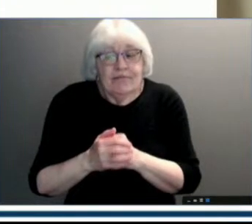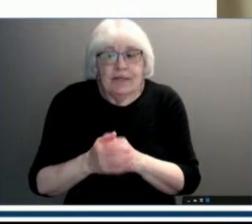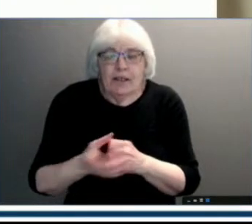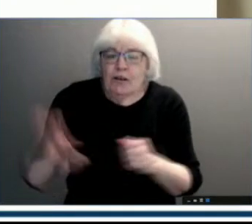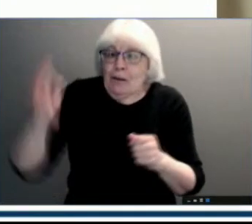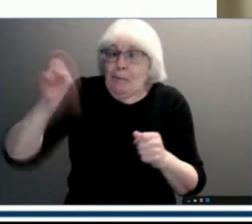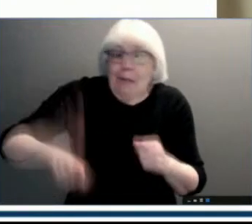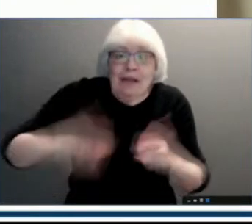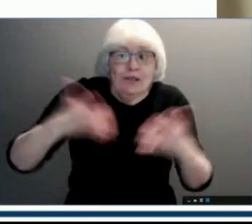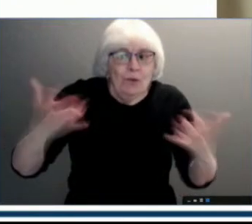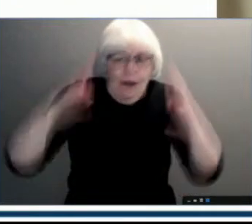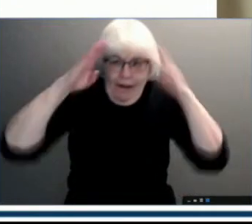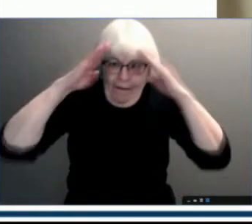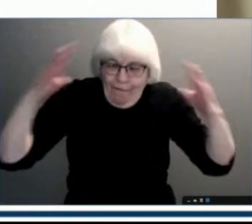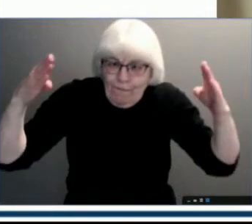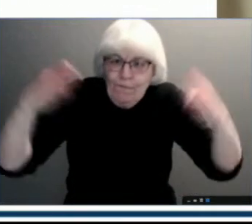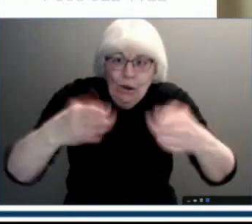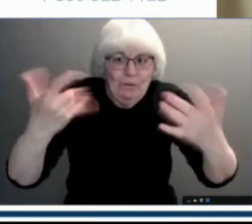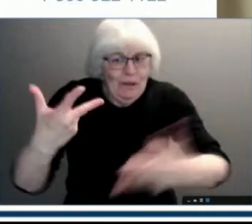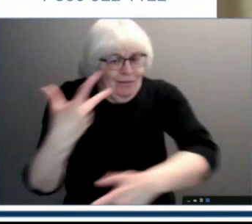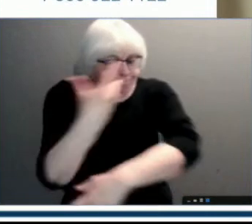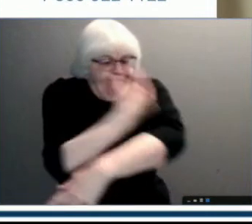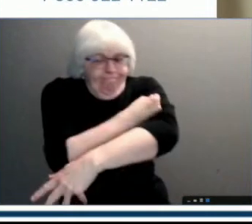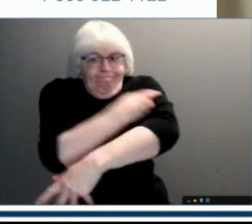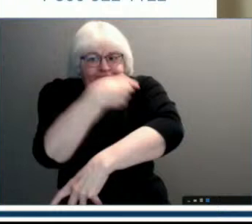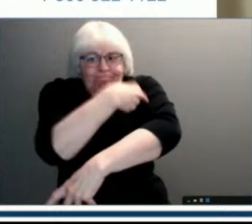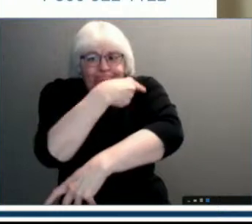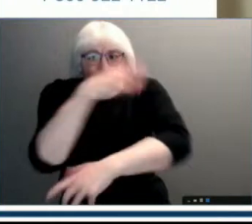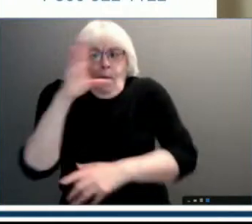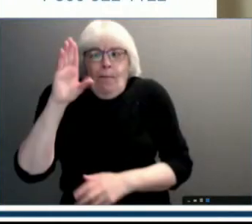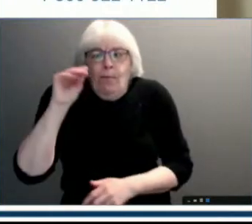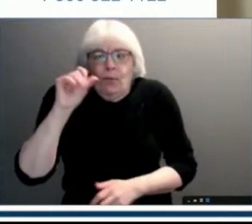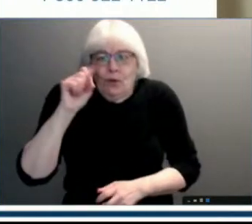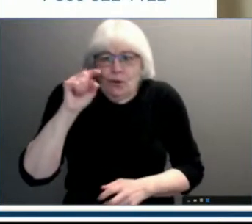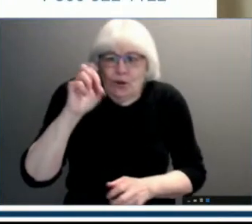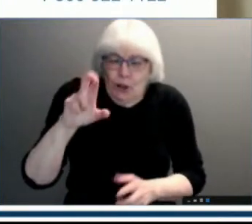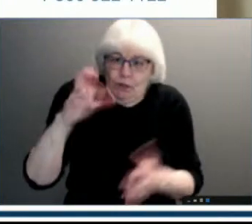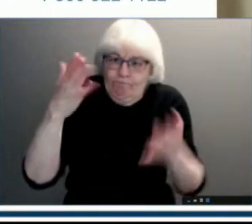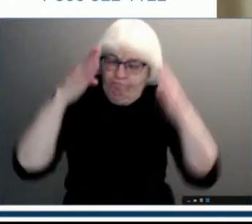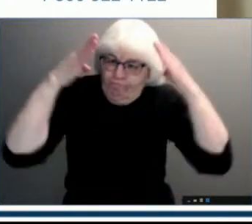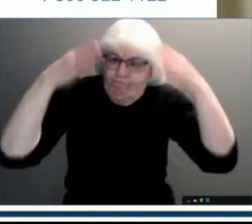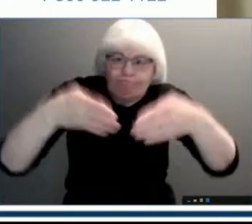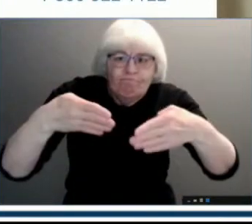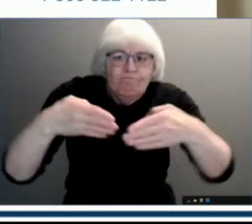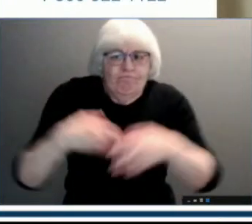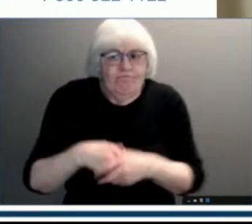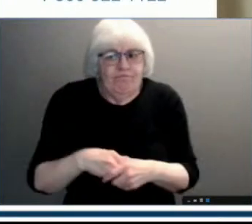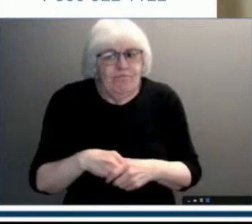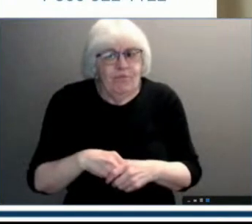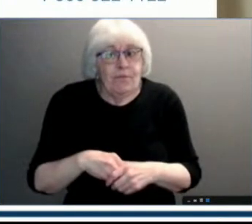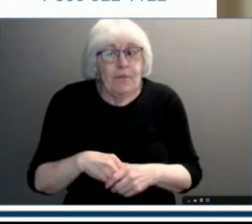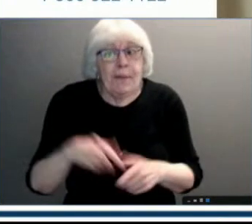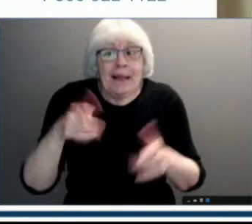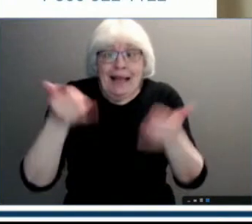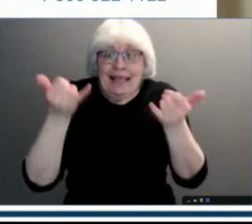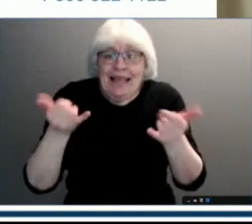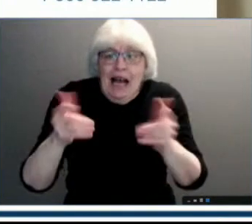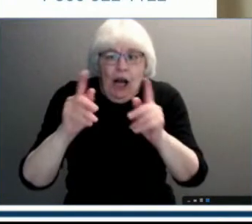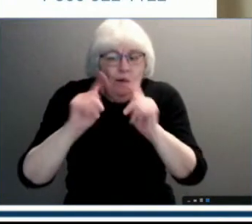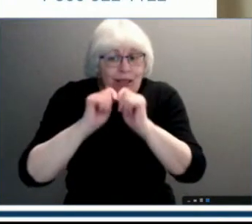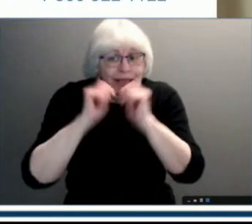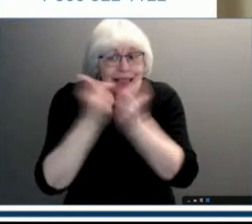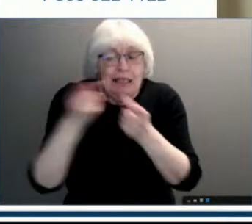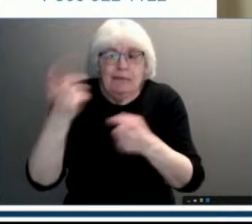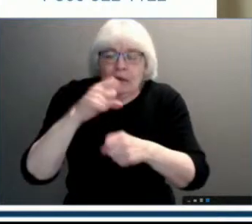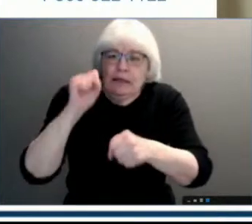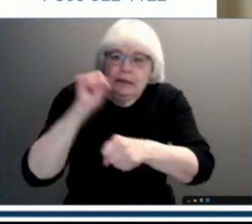shift away from what I would call confirmation testing. The team is working hard to once again stand up additional booster